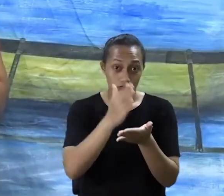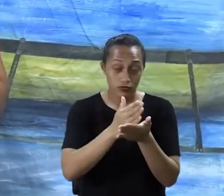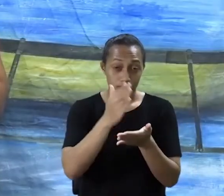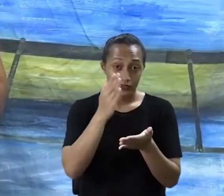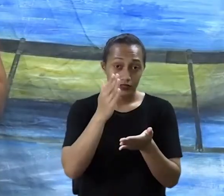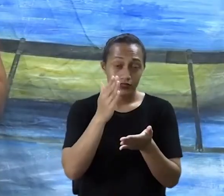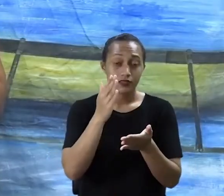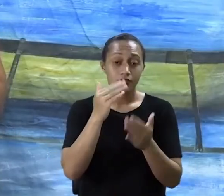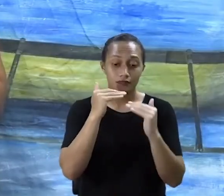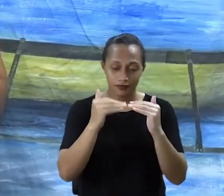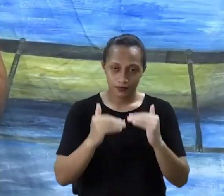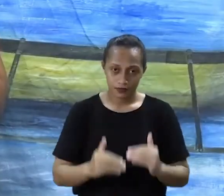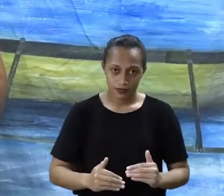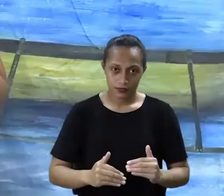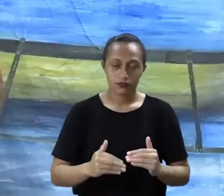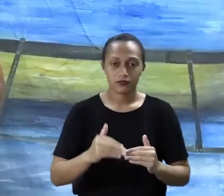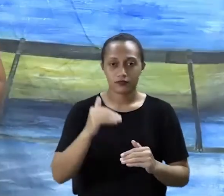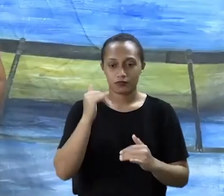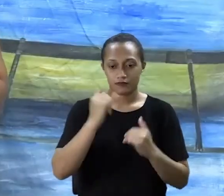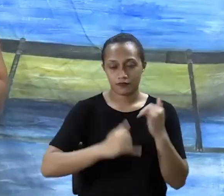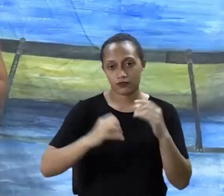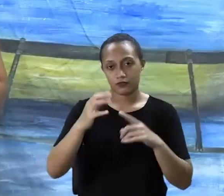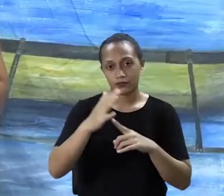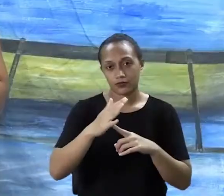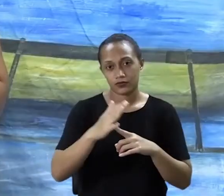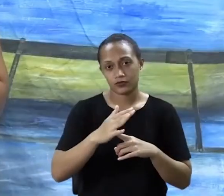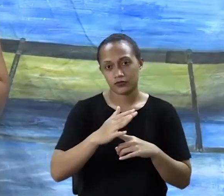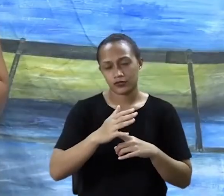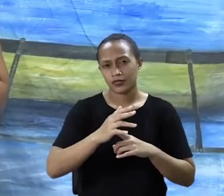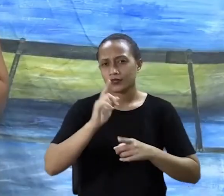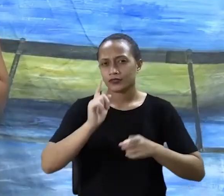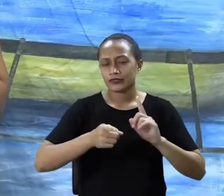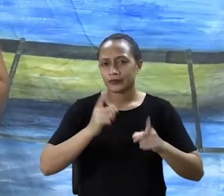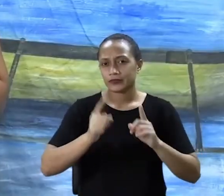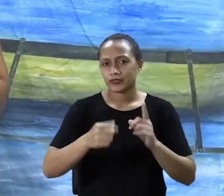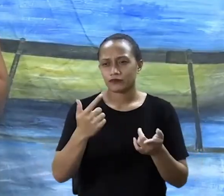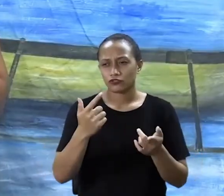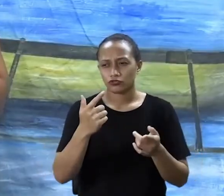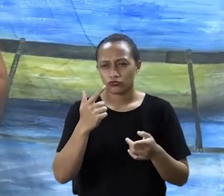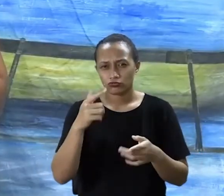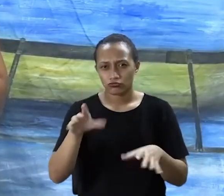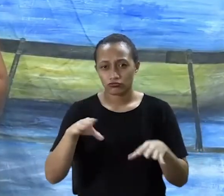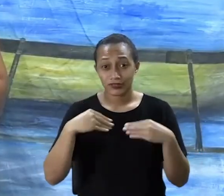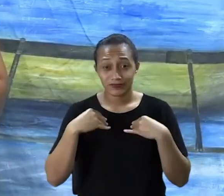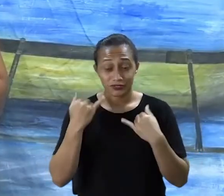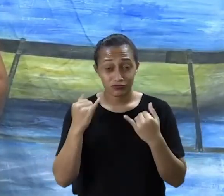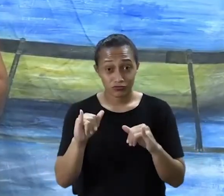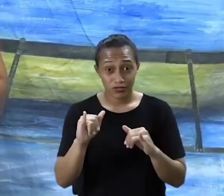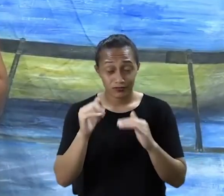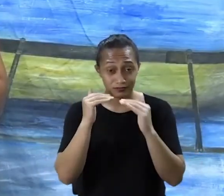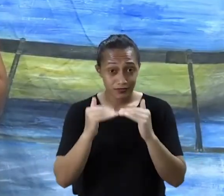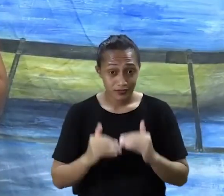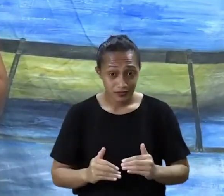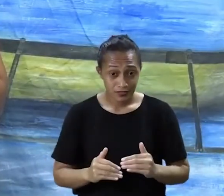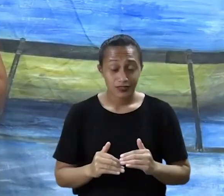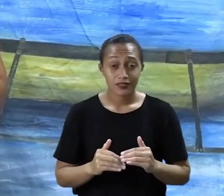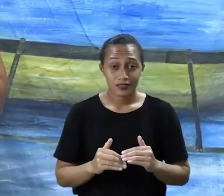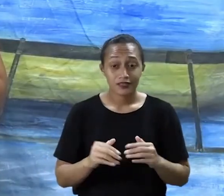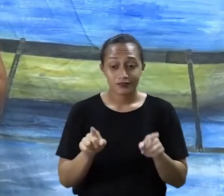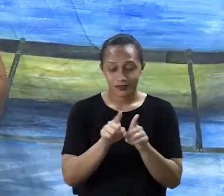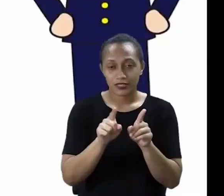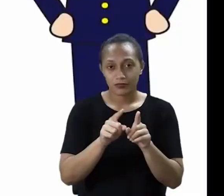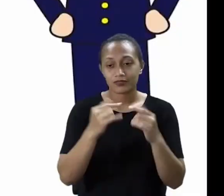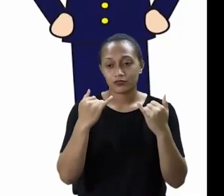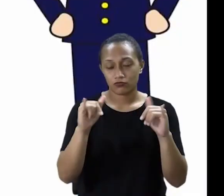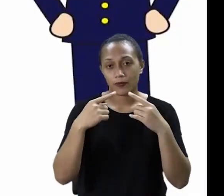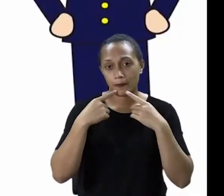details is very important. Now, sometimes if you get the wrong details, you also get the wrong